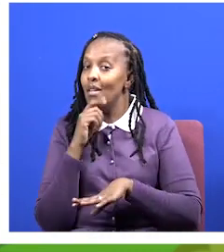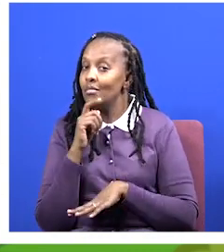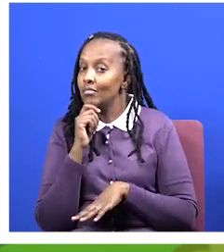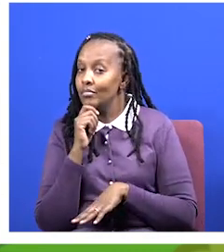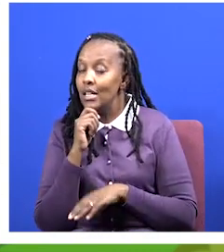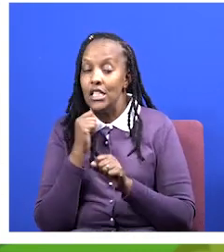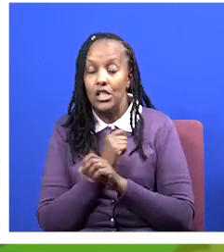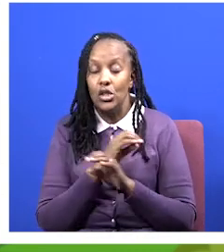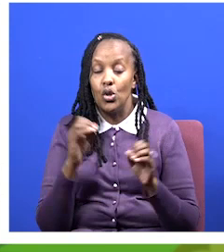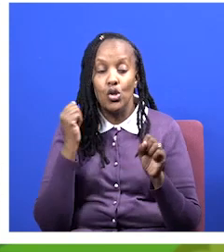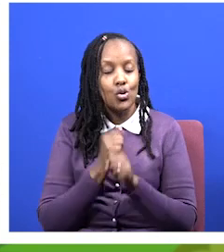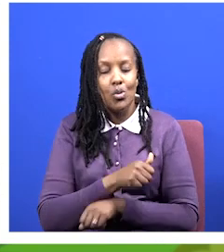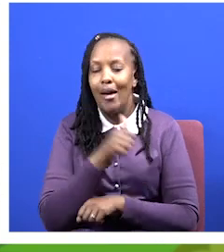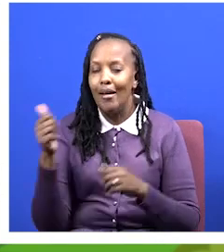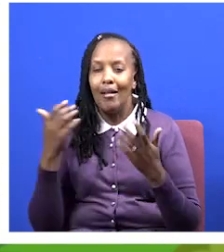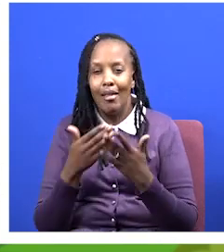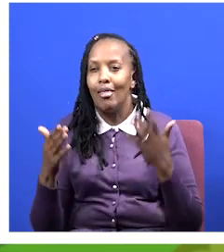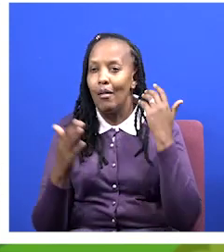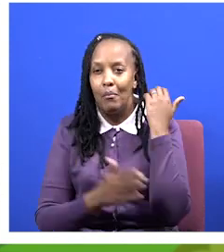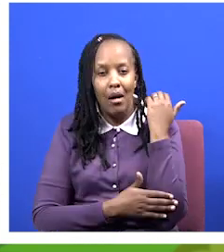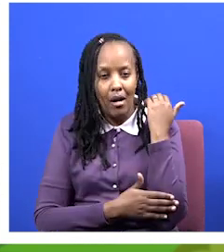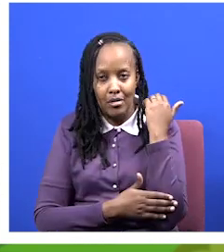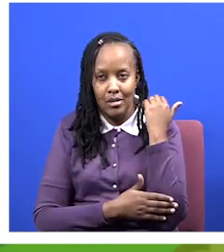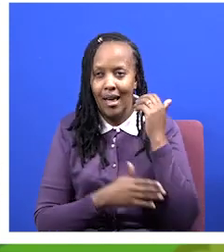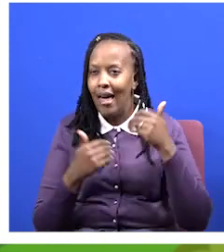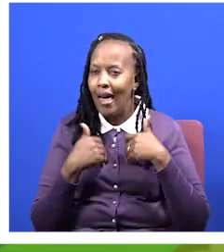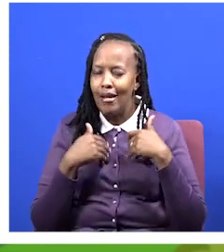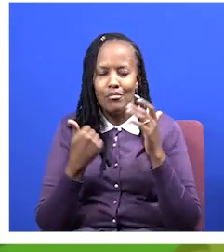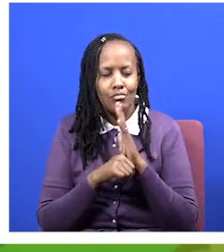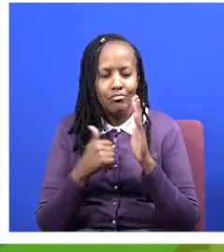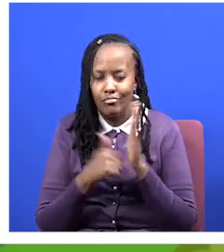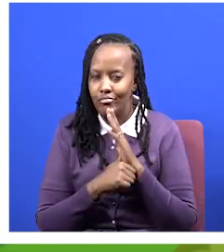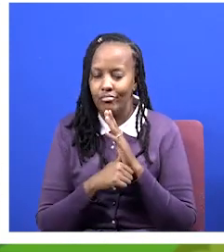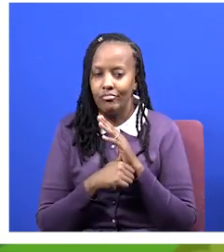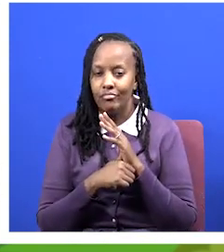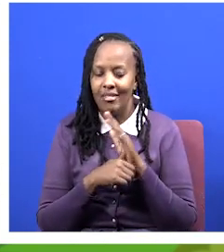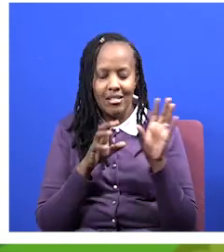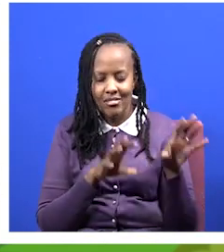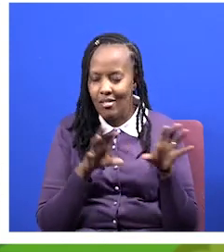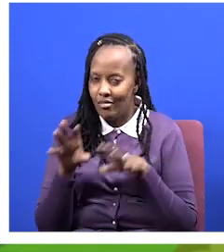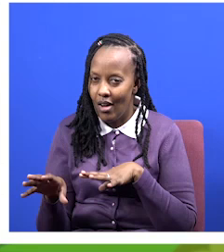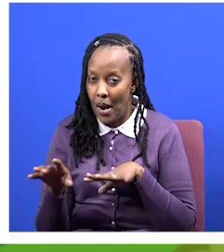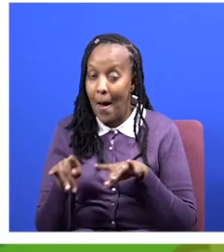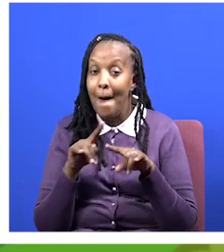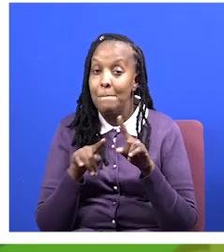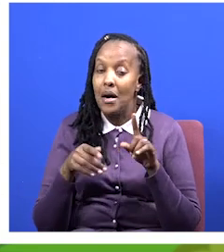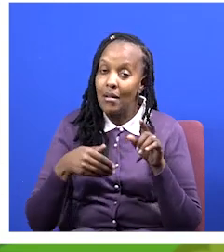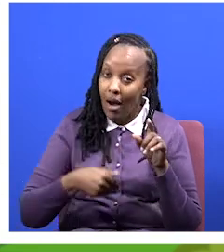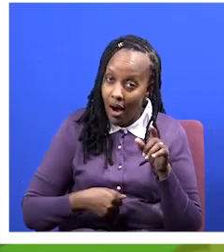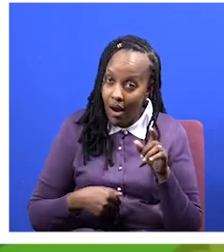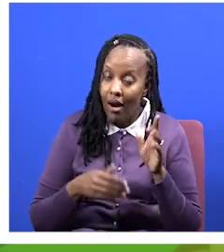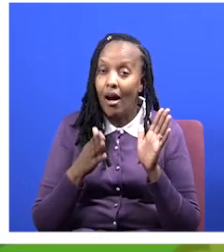do anything bad, even though he had a lot of trouble, he hungered